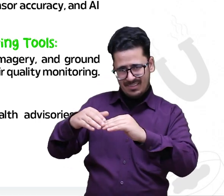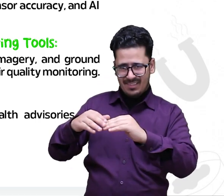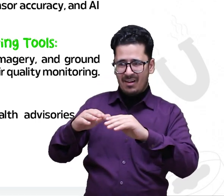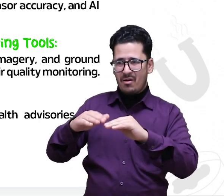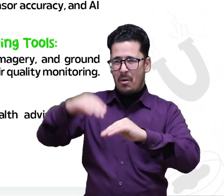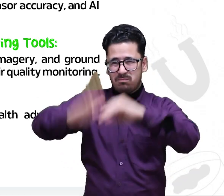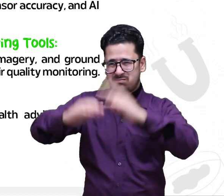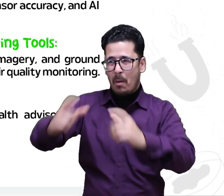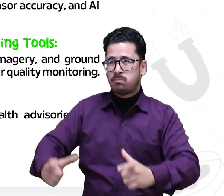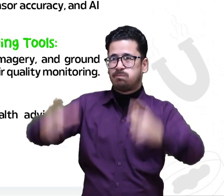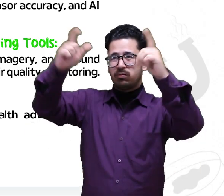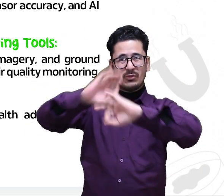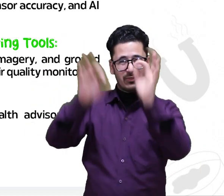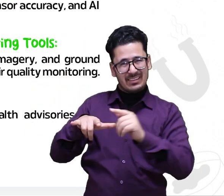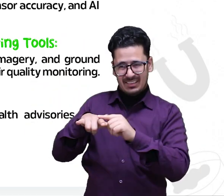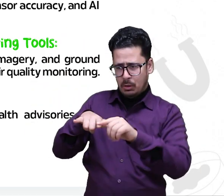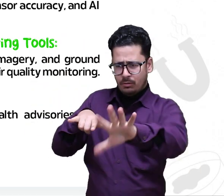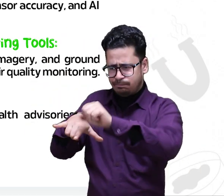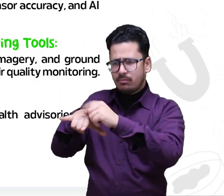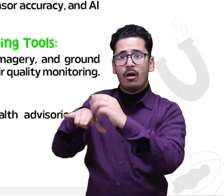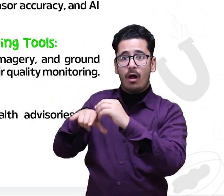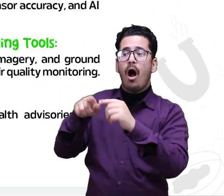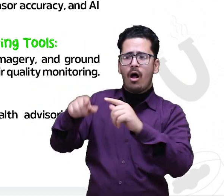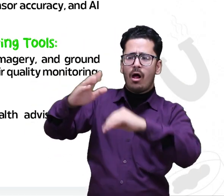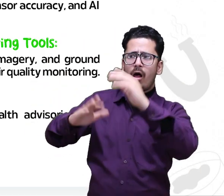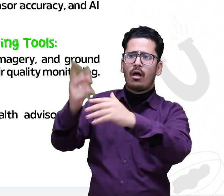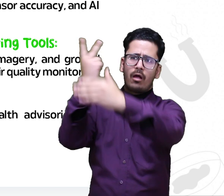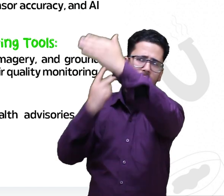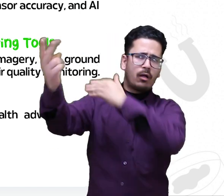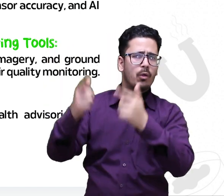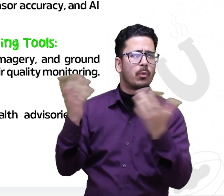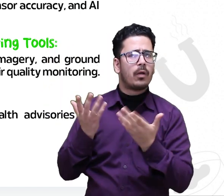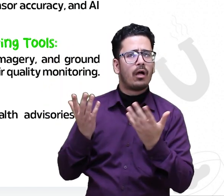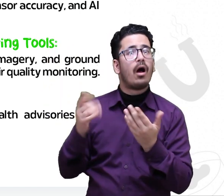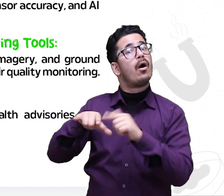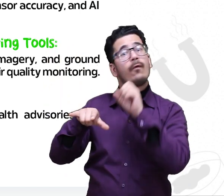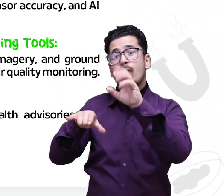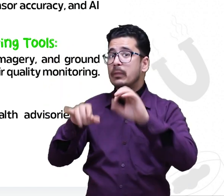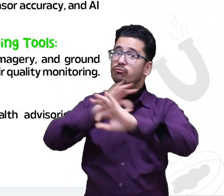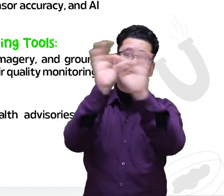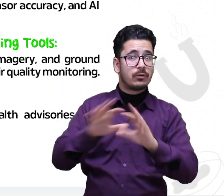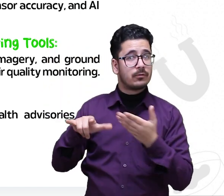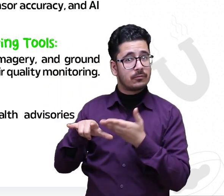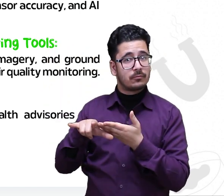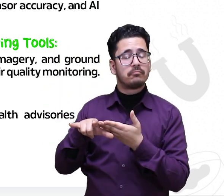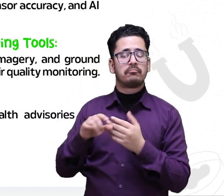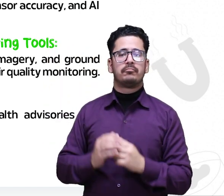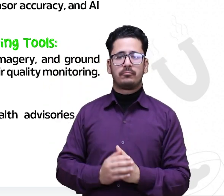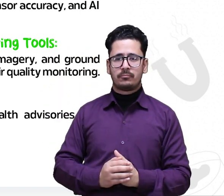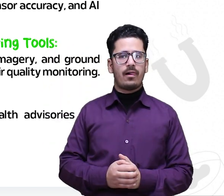construction. With continuous improvement in battery life, sensor technology,